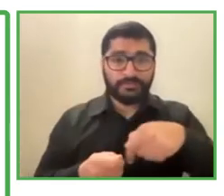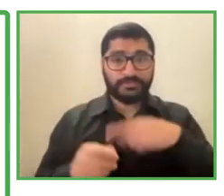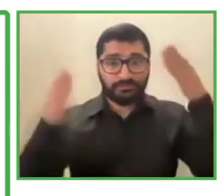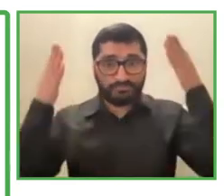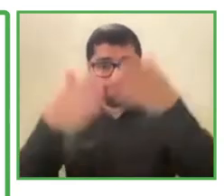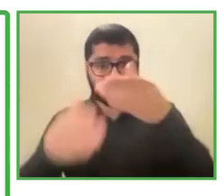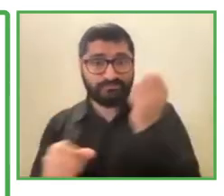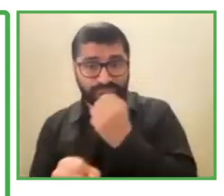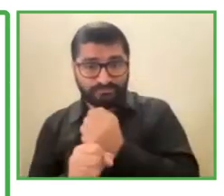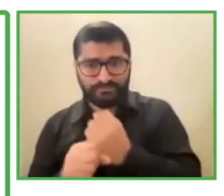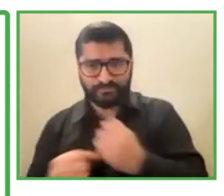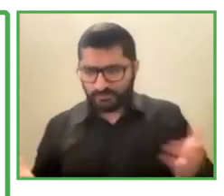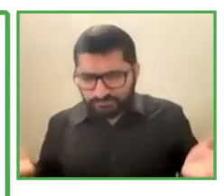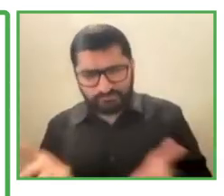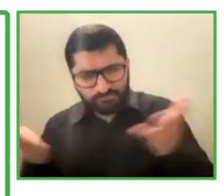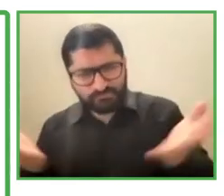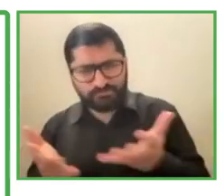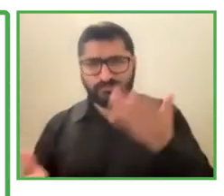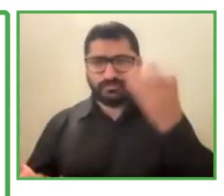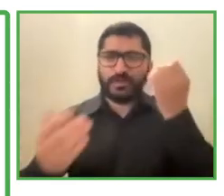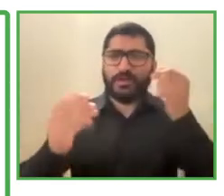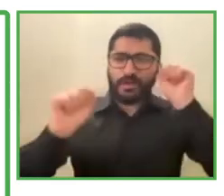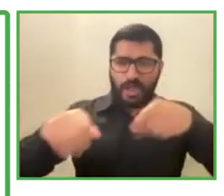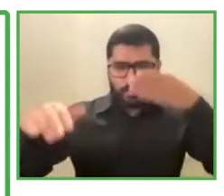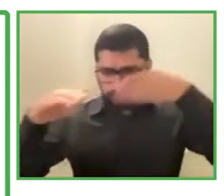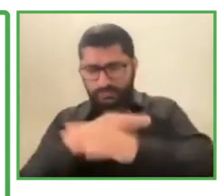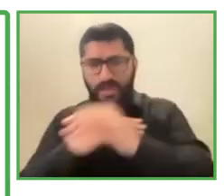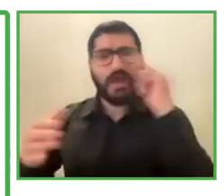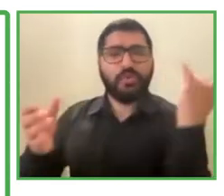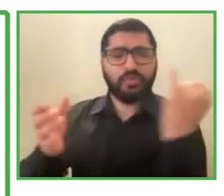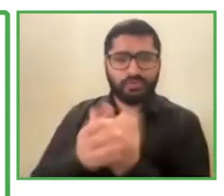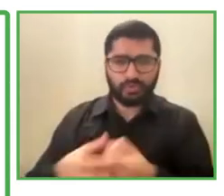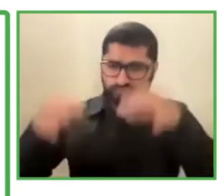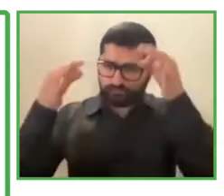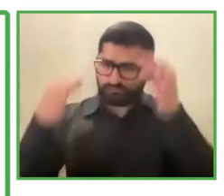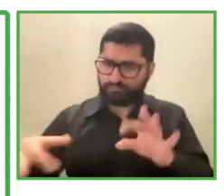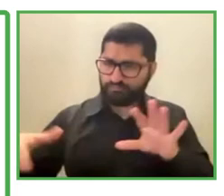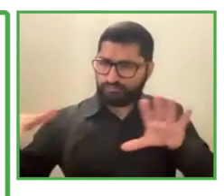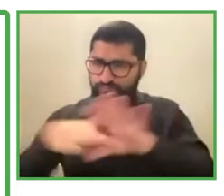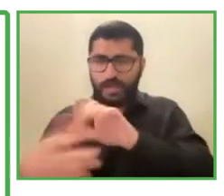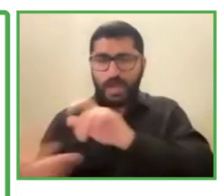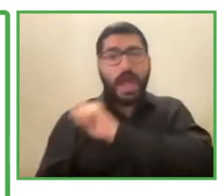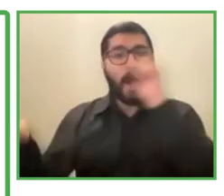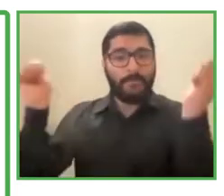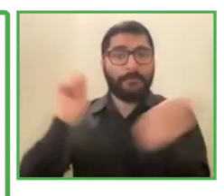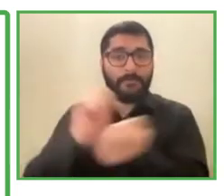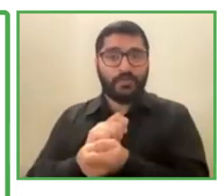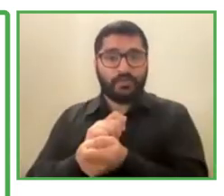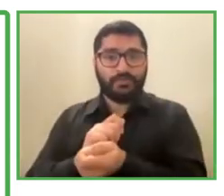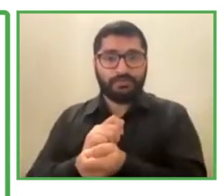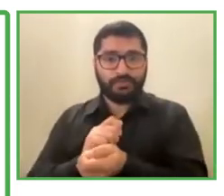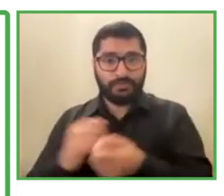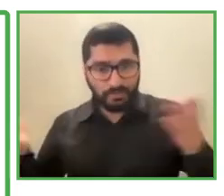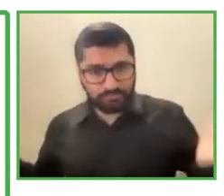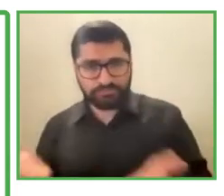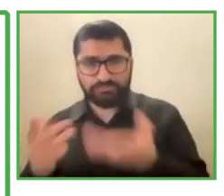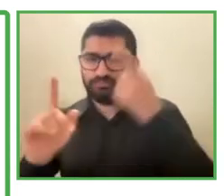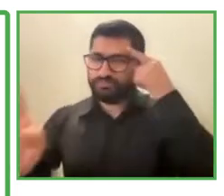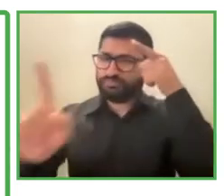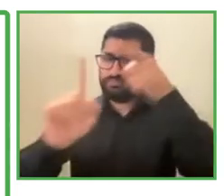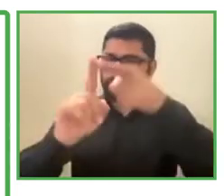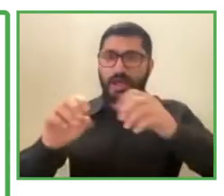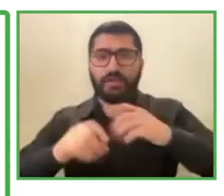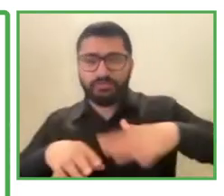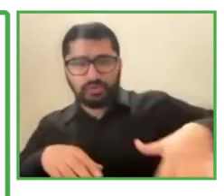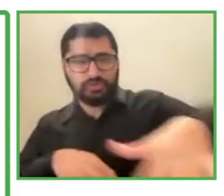spaces accompanying companies in the implementation and adjustments with different activities so that all of the stakeholders in the